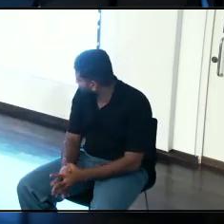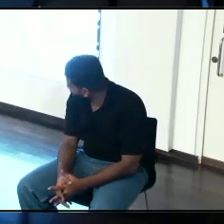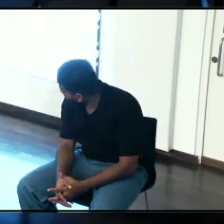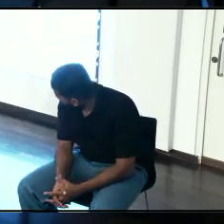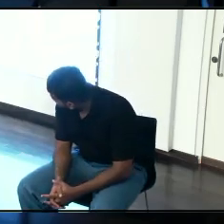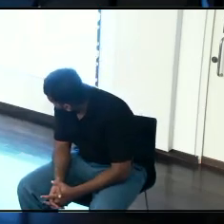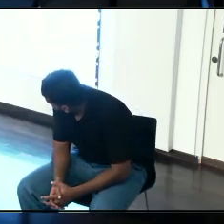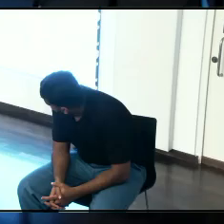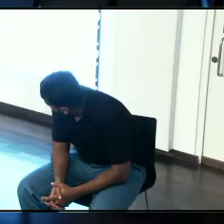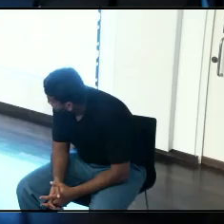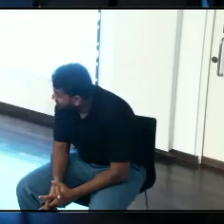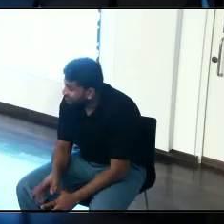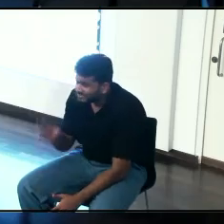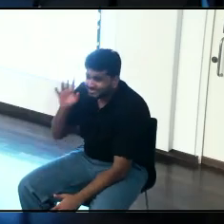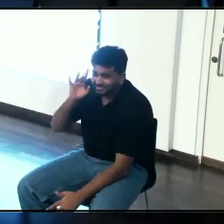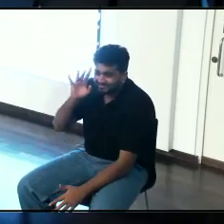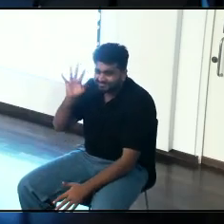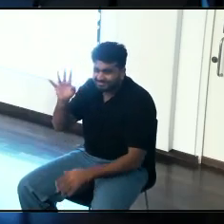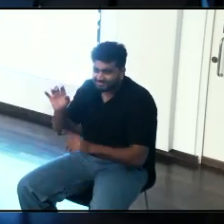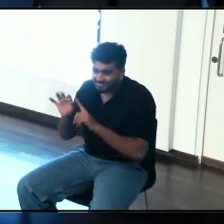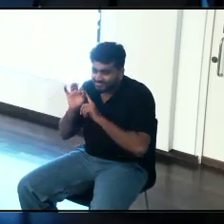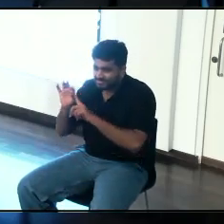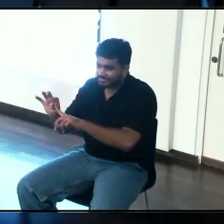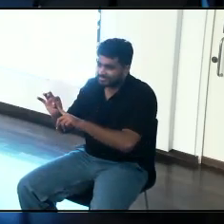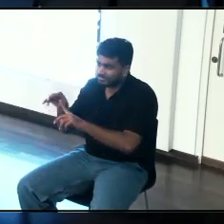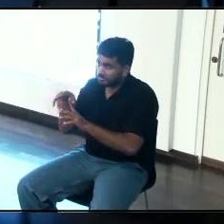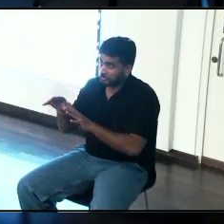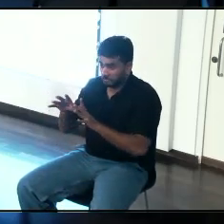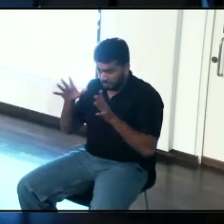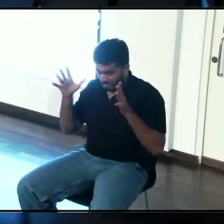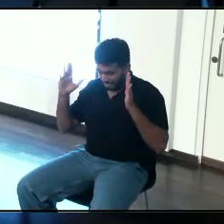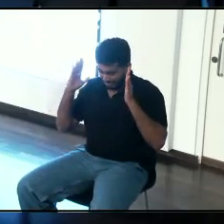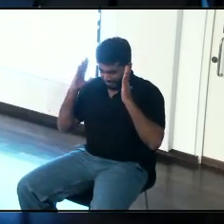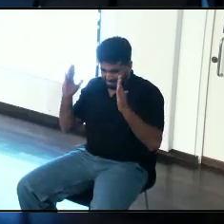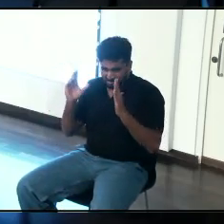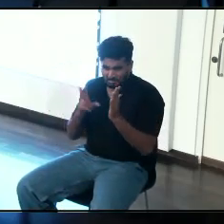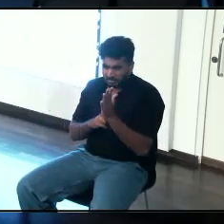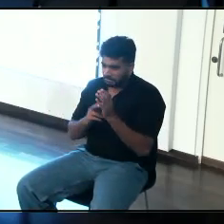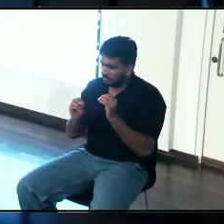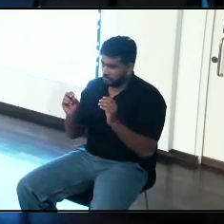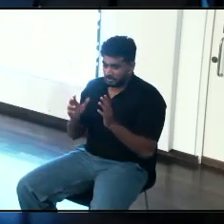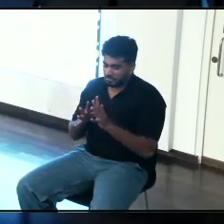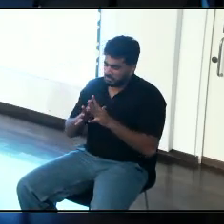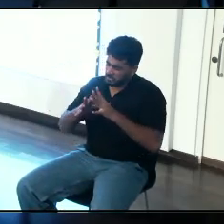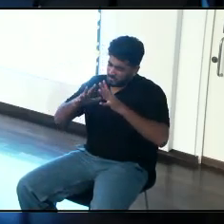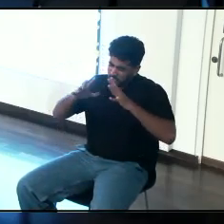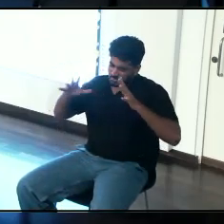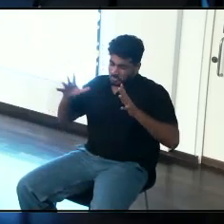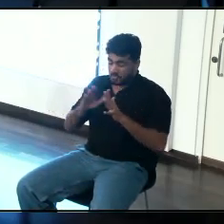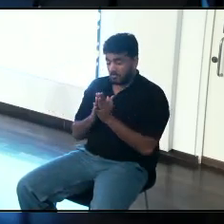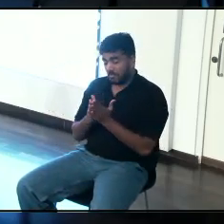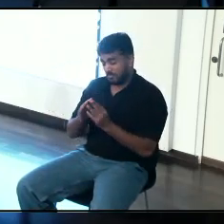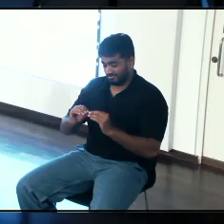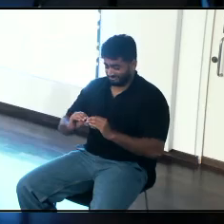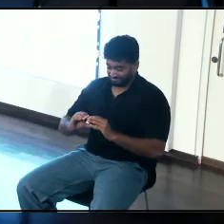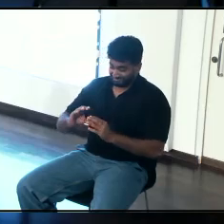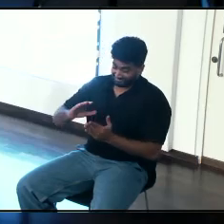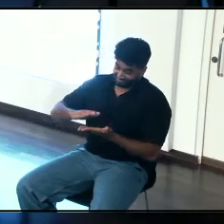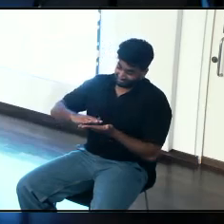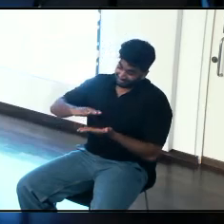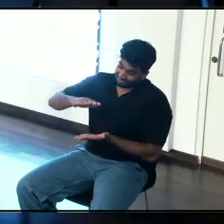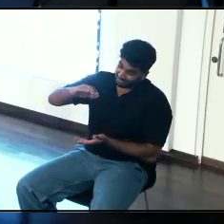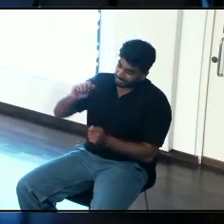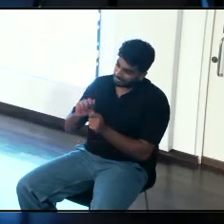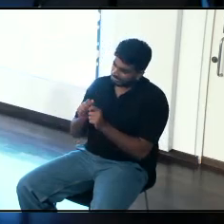theoretical question. If there were no limits in the world and the book could be as big as you wanted and reality did not